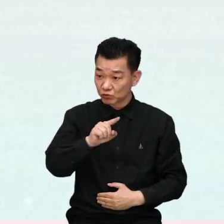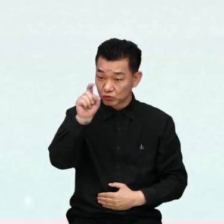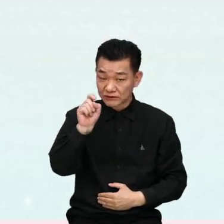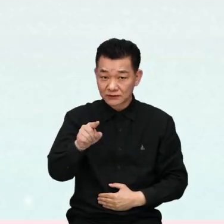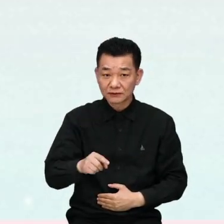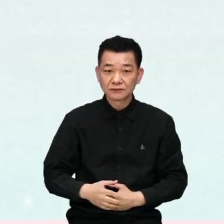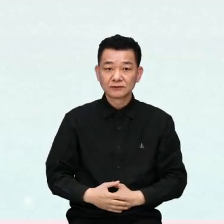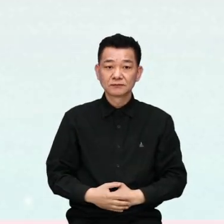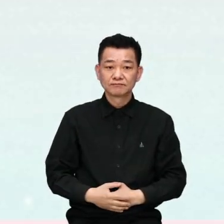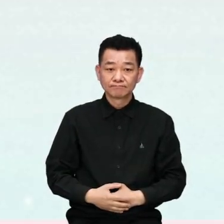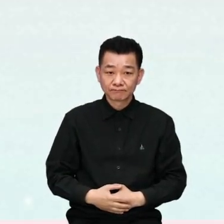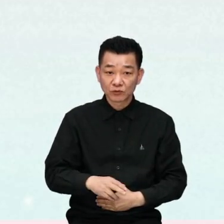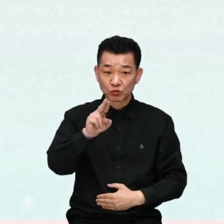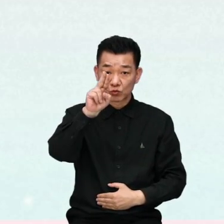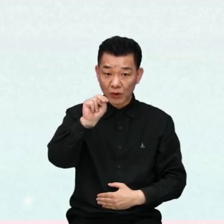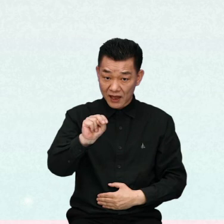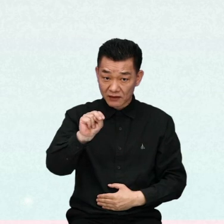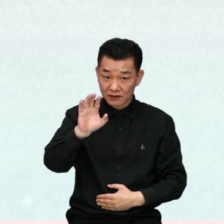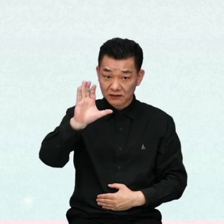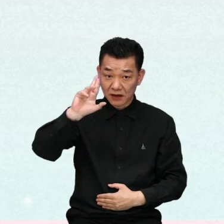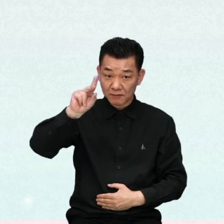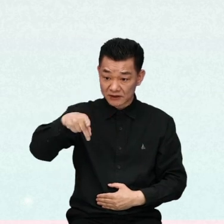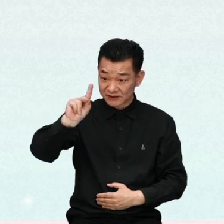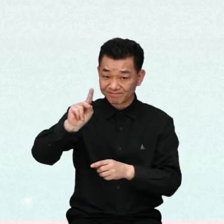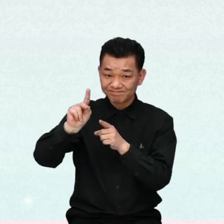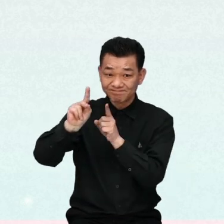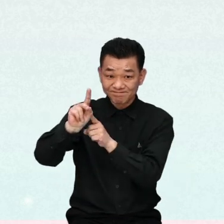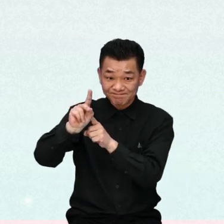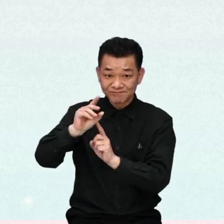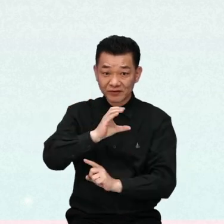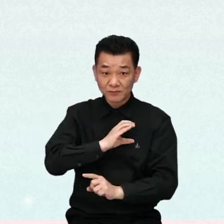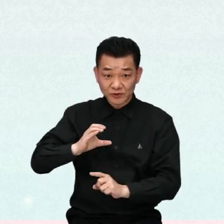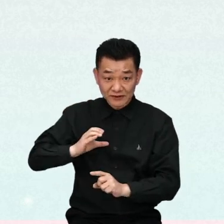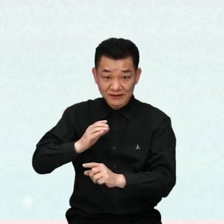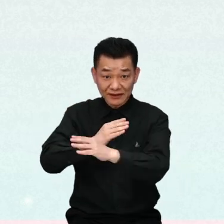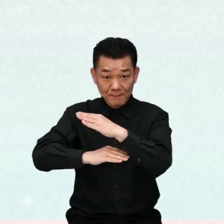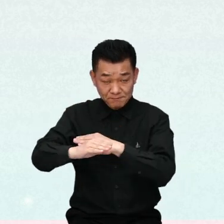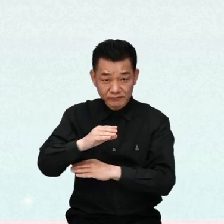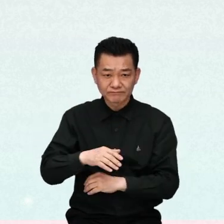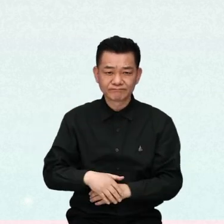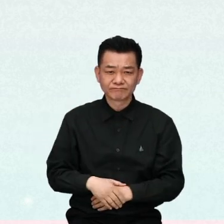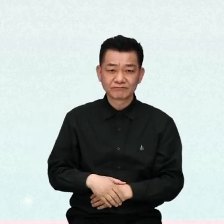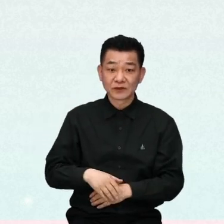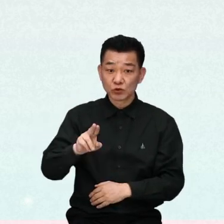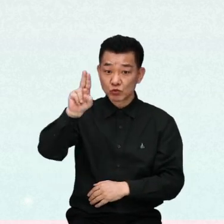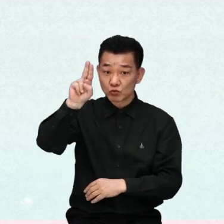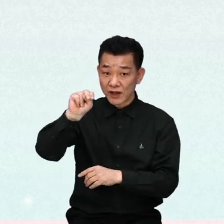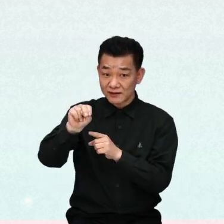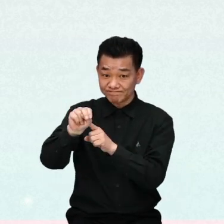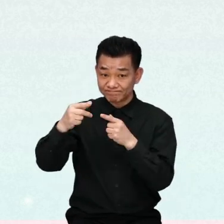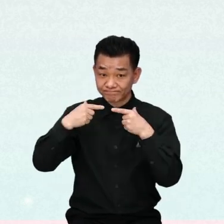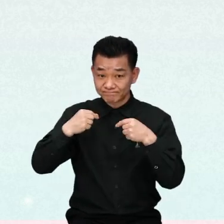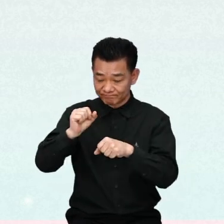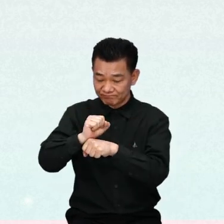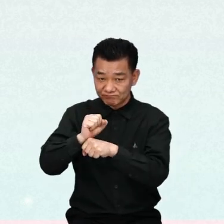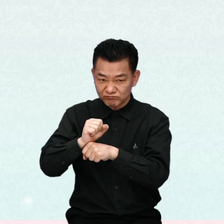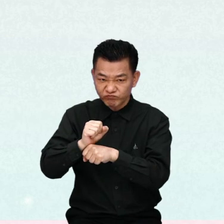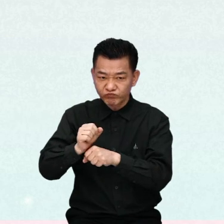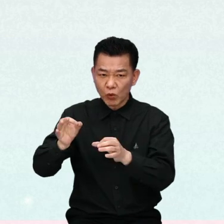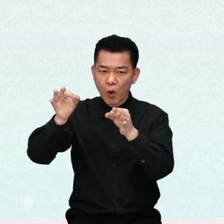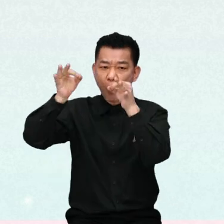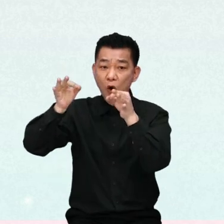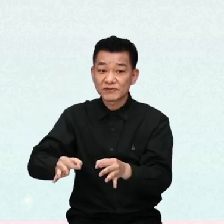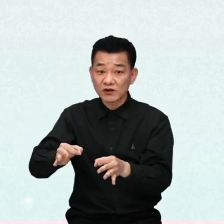Shall we solve a quiz? Countries and candidates for members of the UN Committee on the Rights of Persons with Disabilities